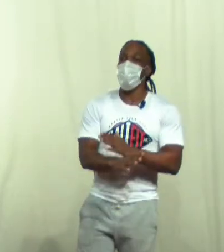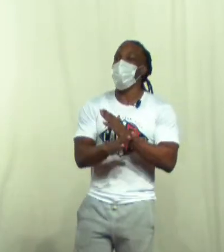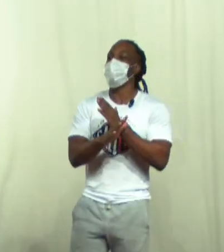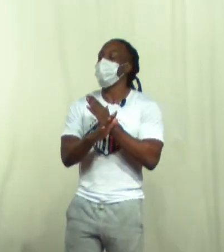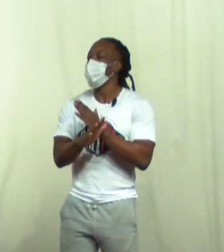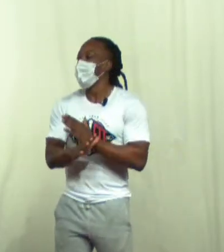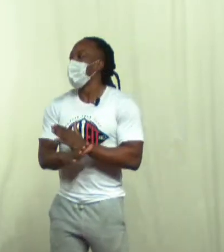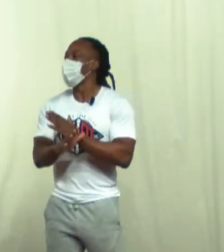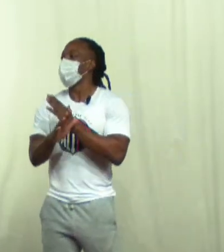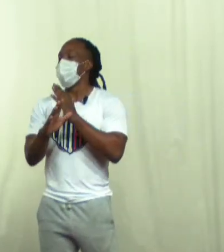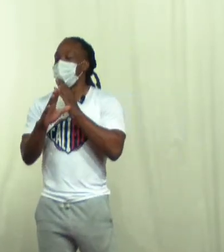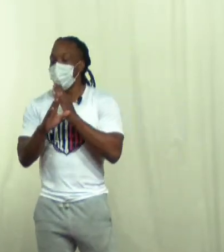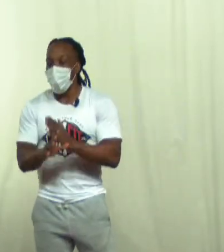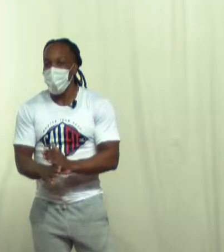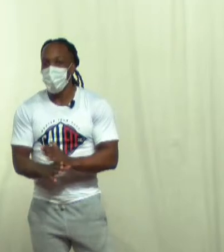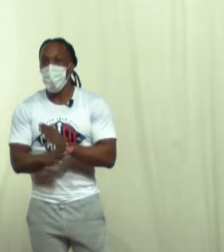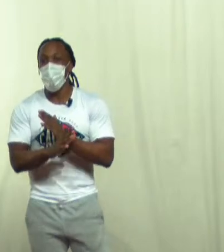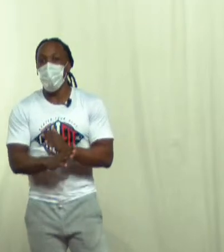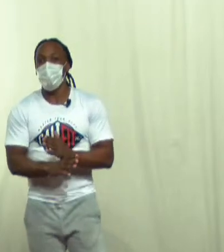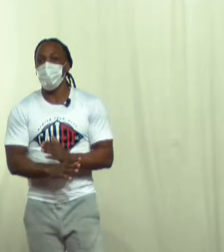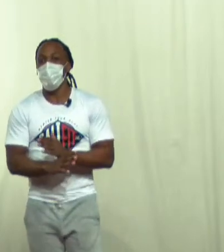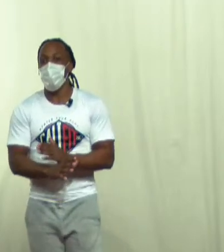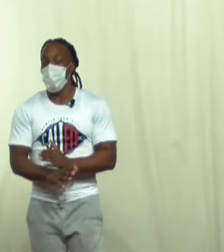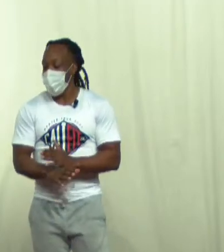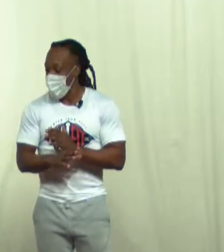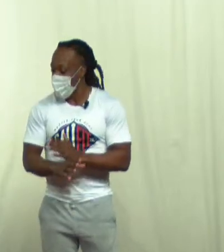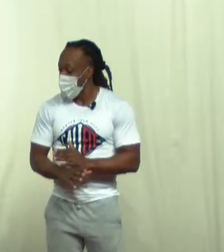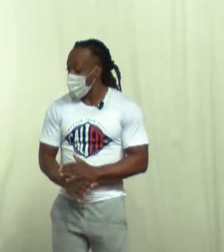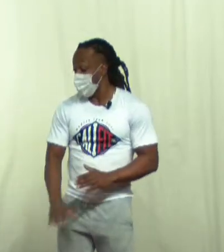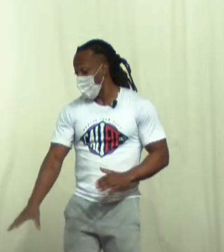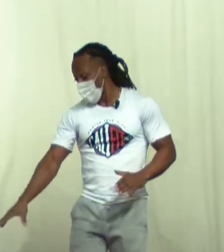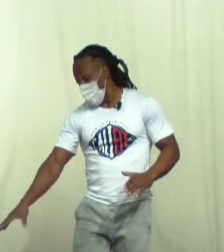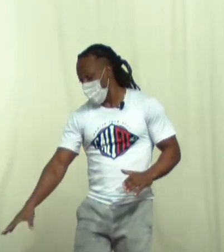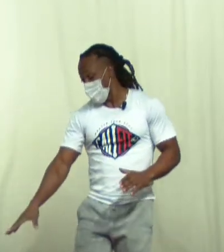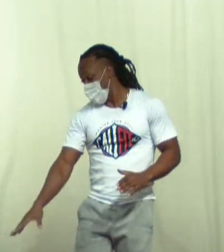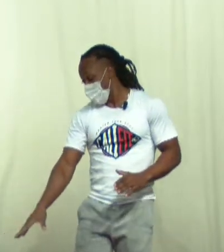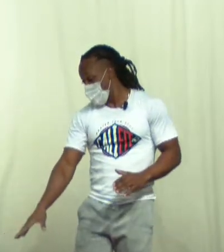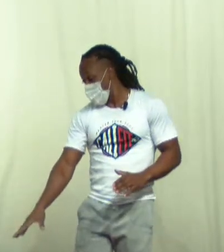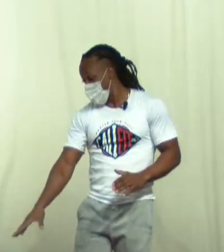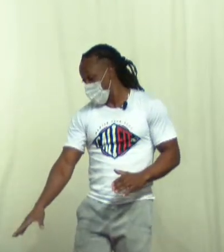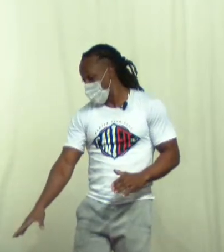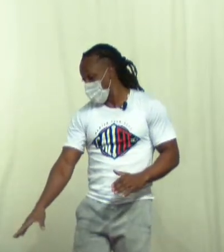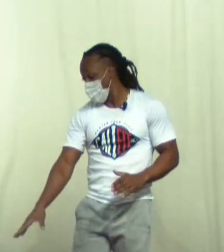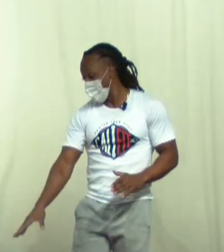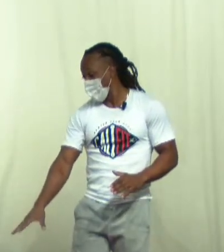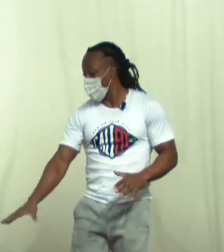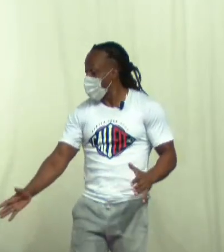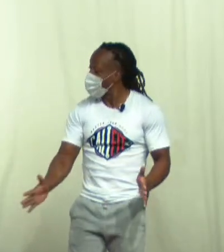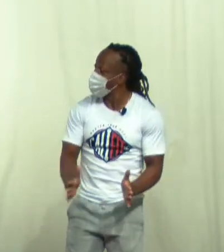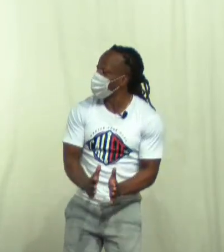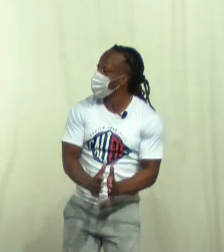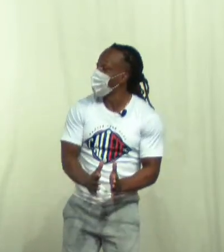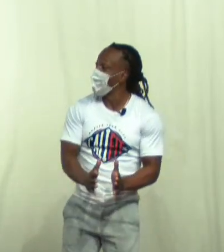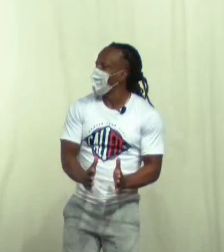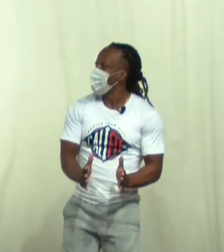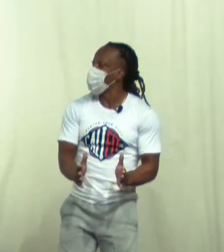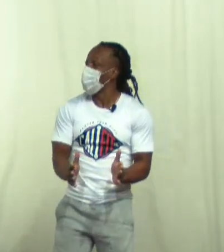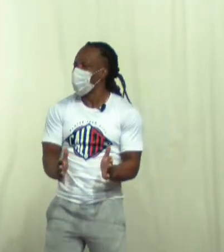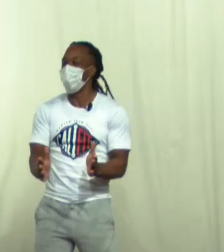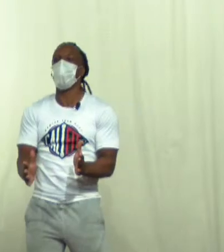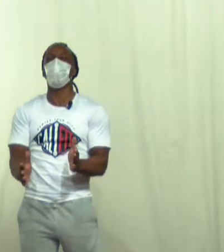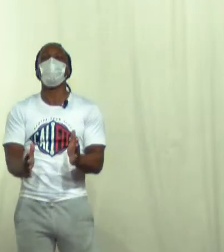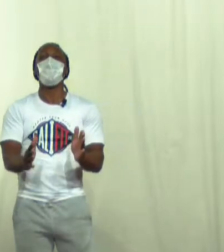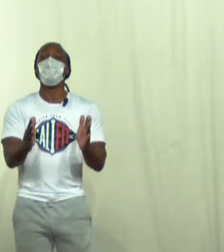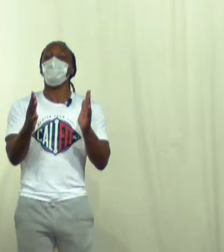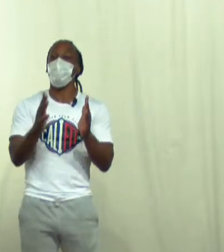mental thing. So you have to engage that awareness in your body. Yes. Focus. Widen your stance a little bit more. Okay. Yes, my shoulders are a little bit broader.